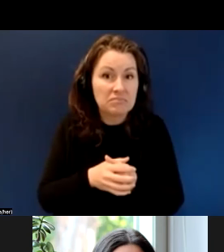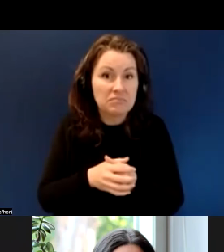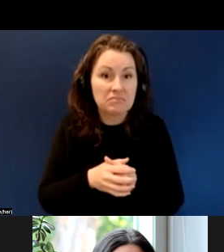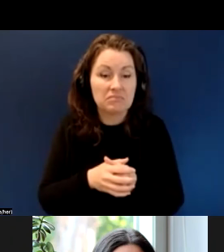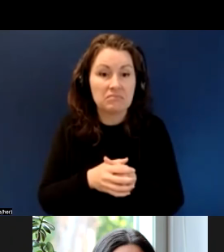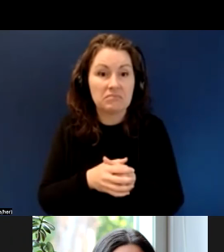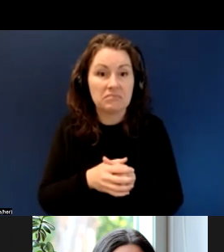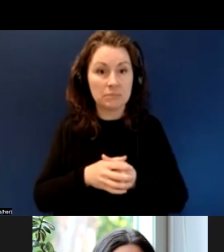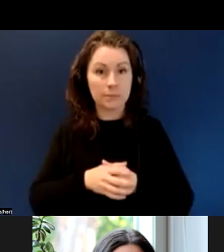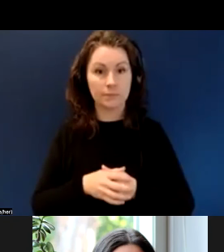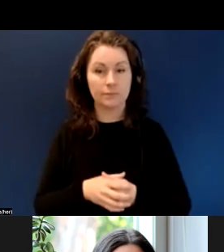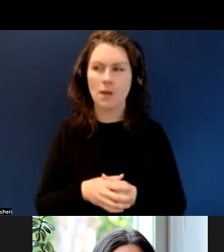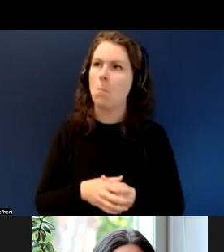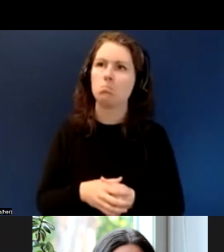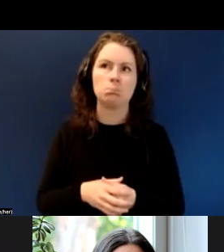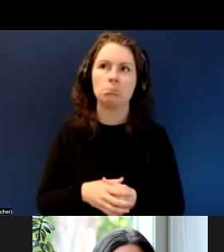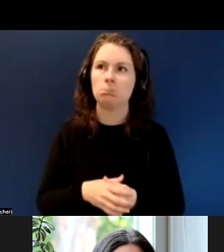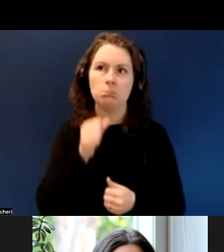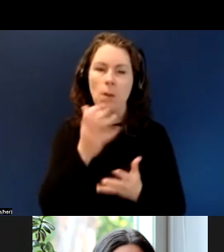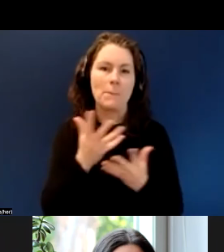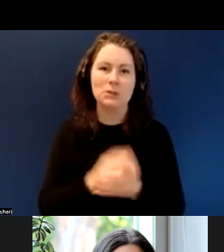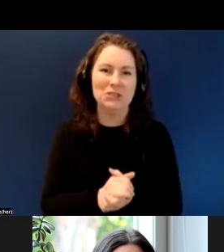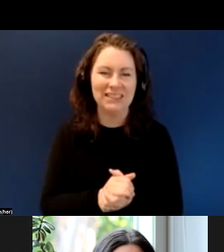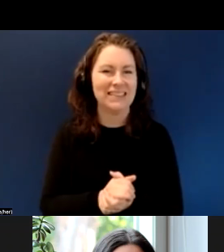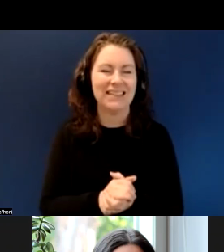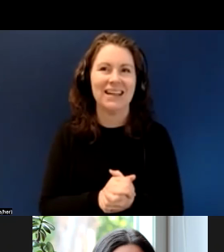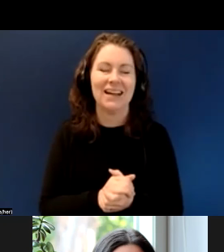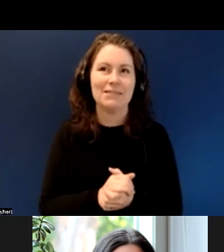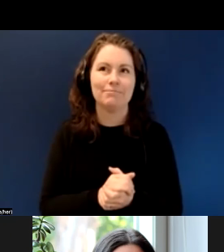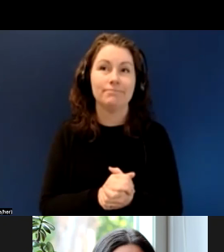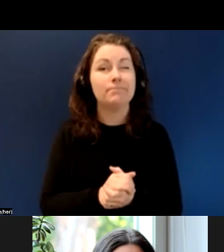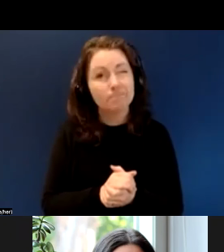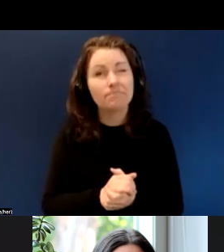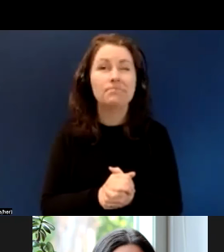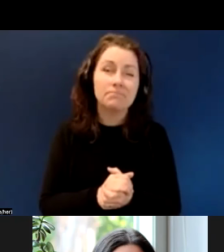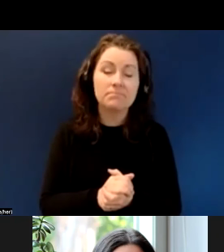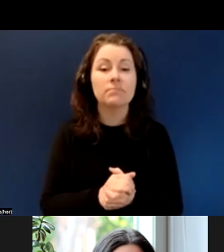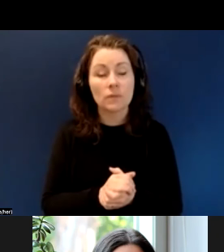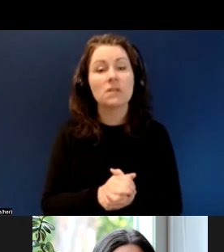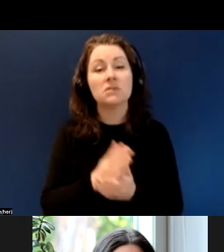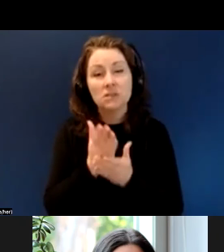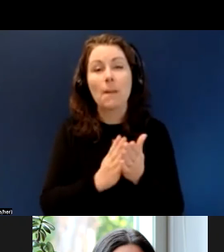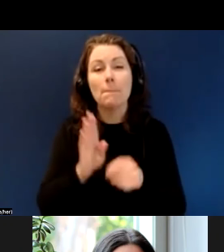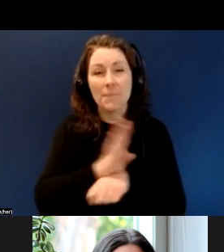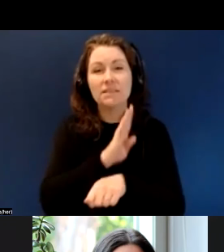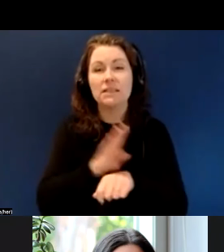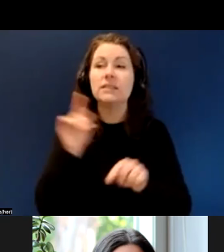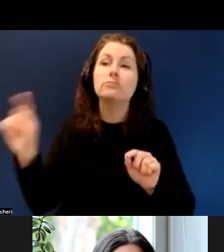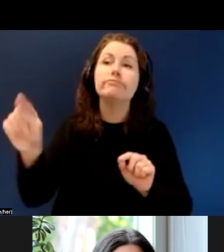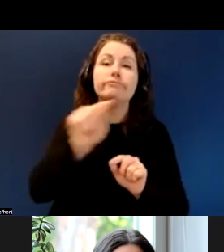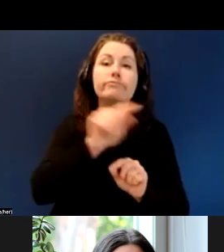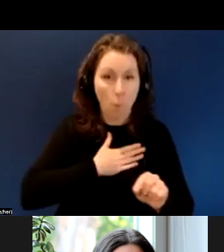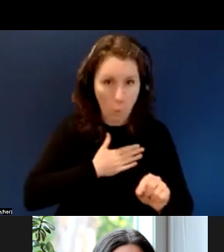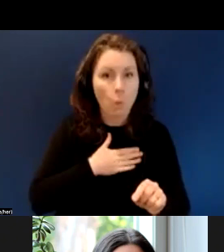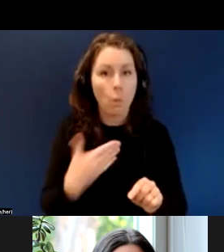issue. We haven't so much. I will say there have been a number of businesses out there that have been willing to,